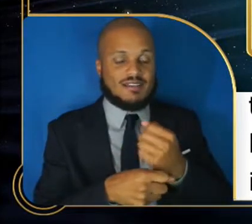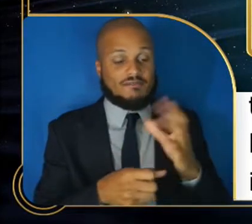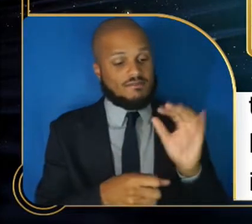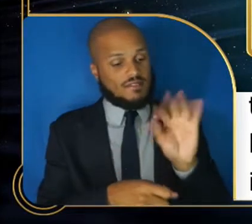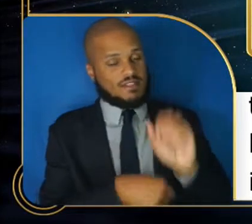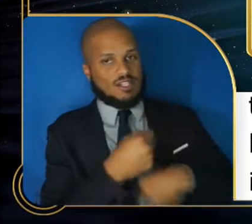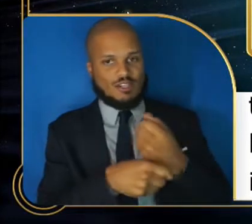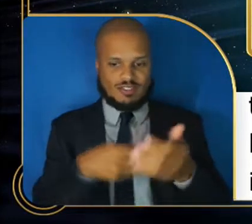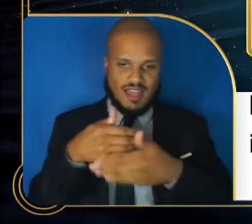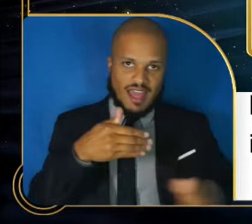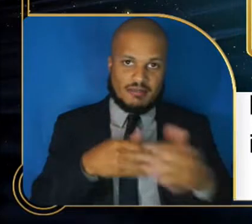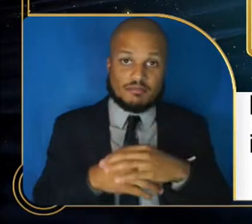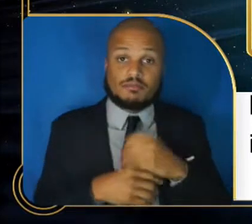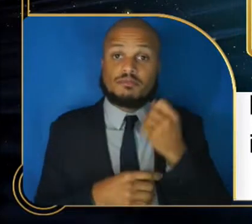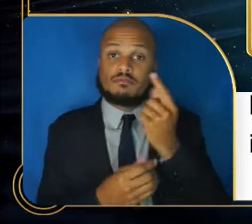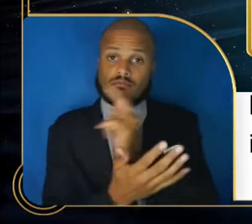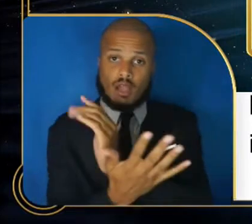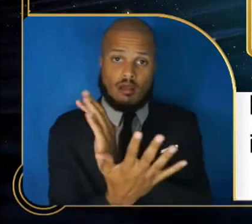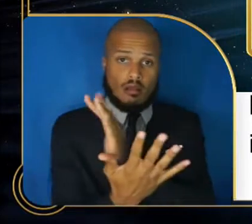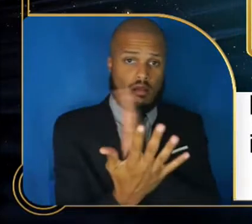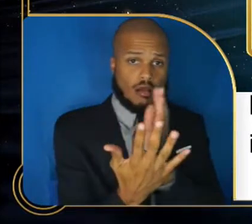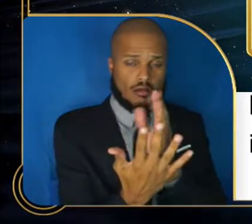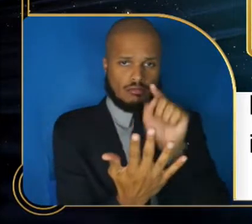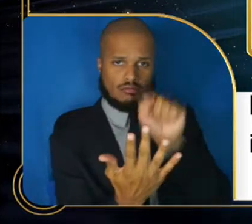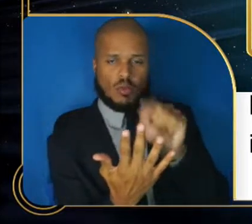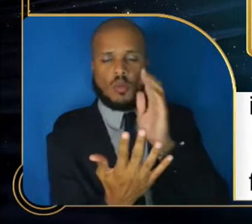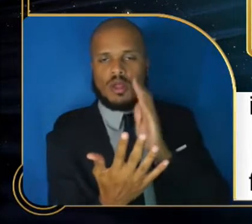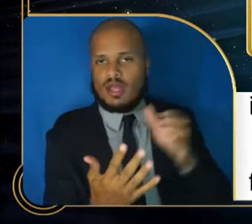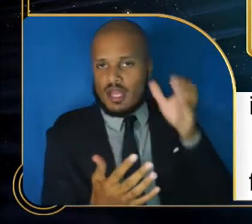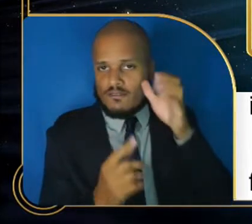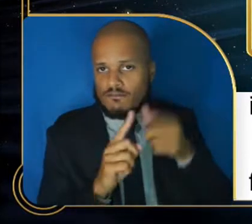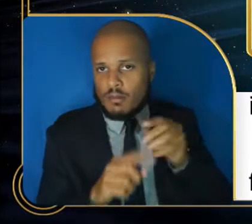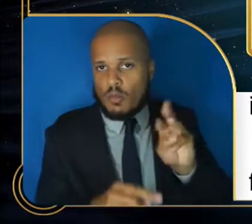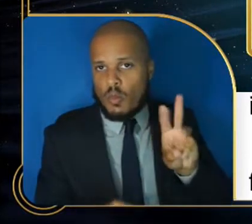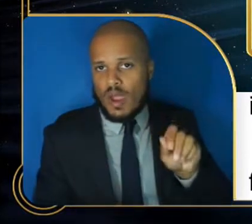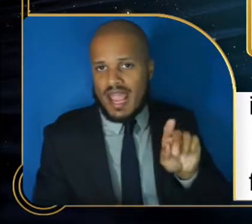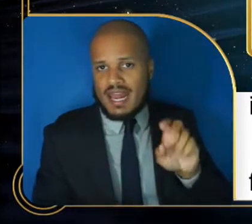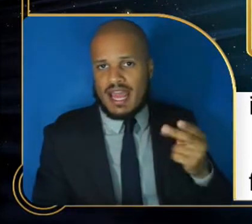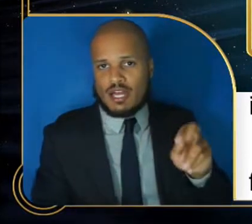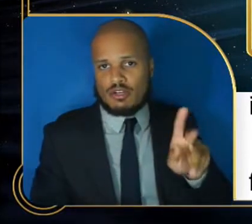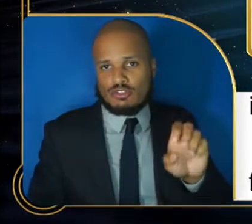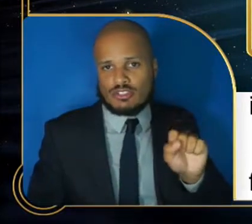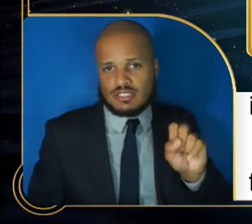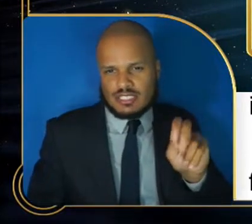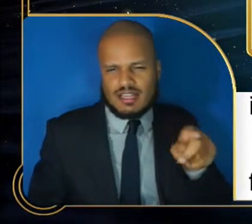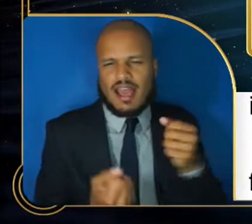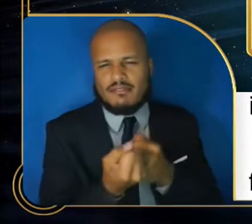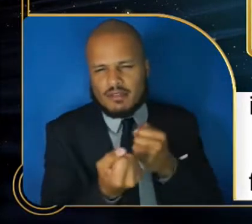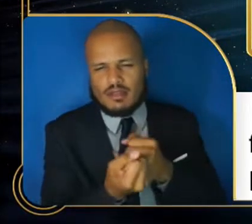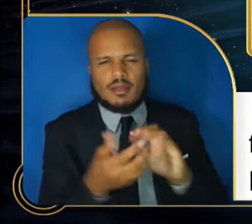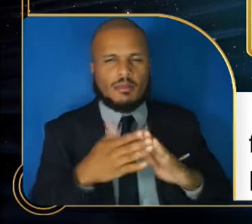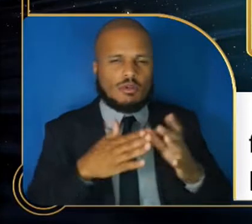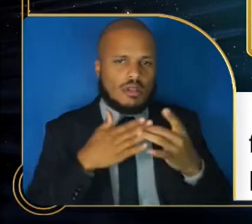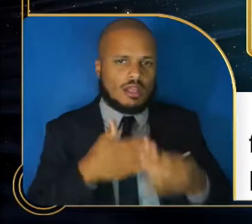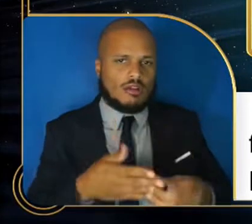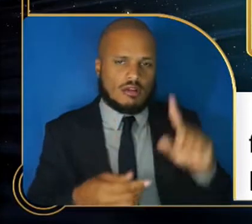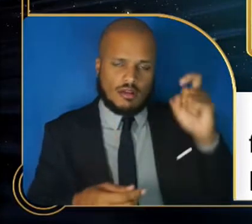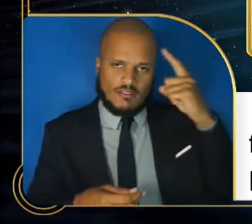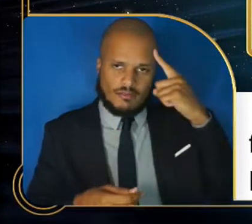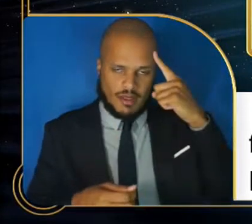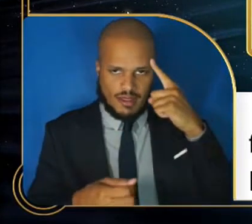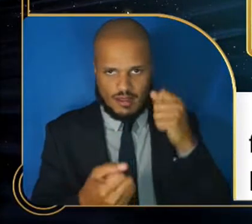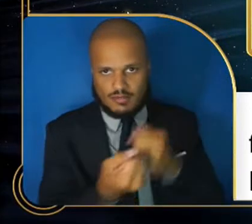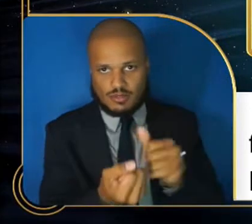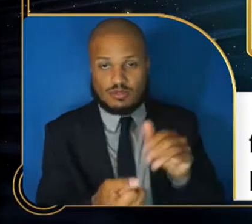program, we will hear from Wade Henderson, advocate, community leader, and governmental activist. Many of us know Wade